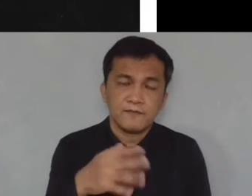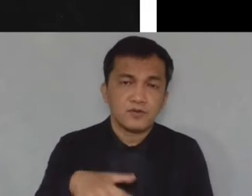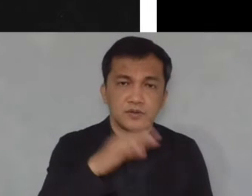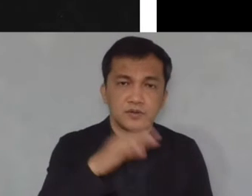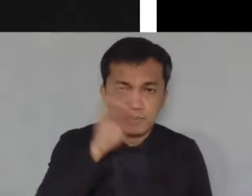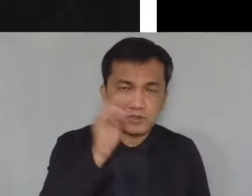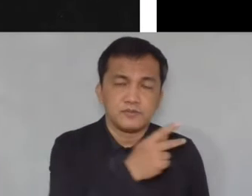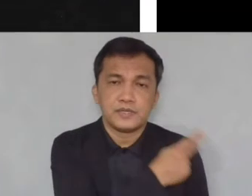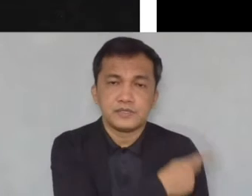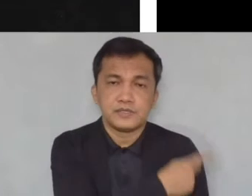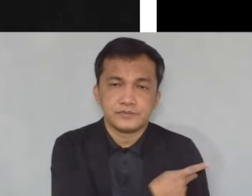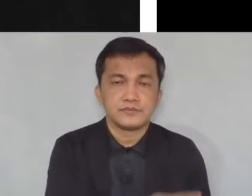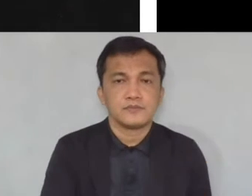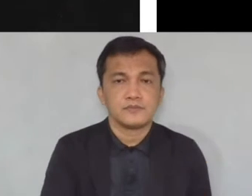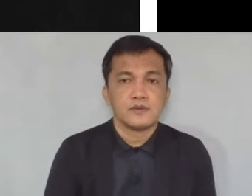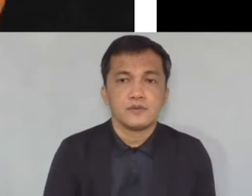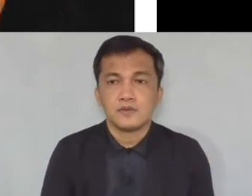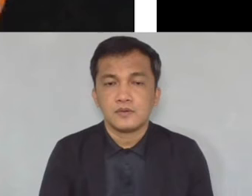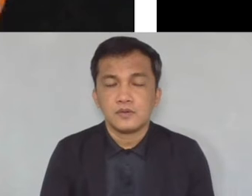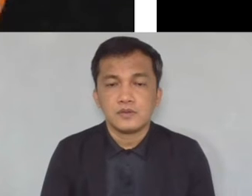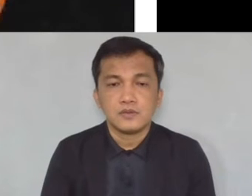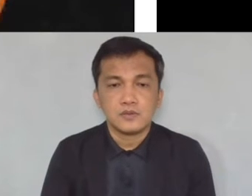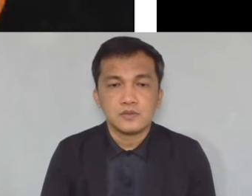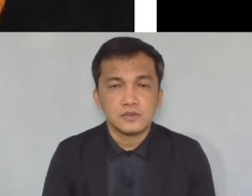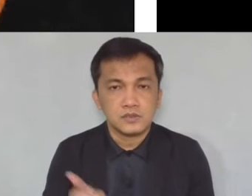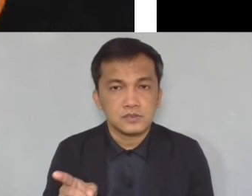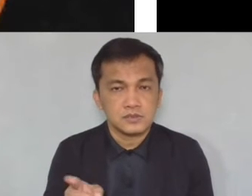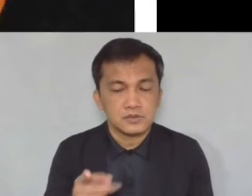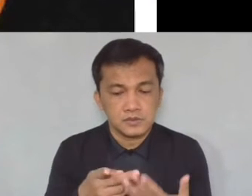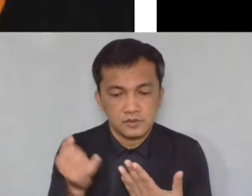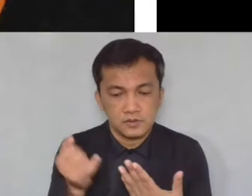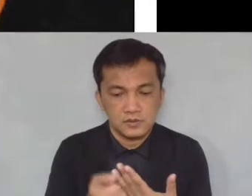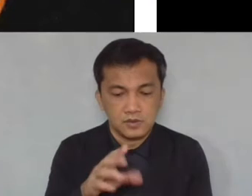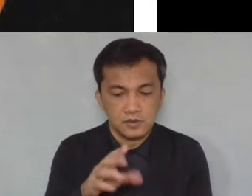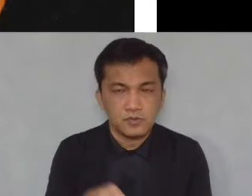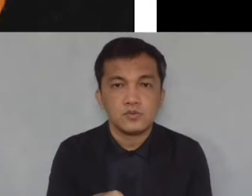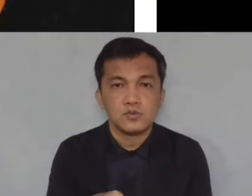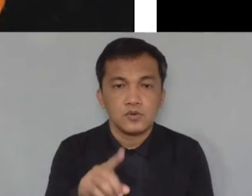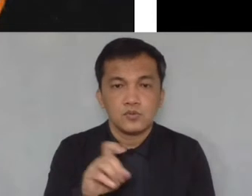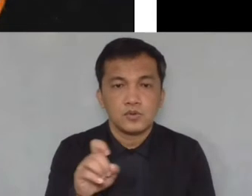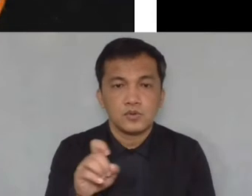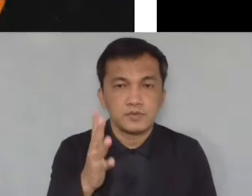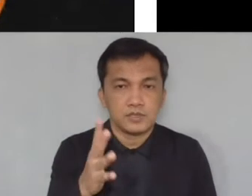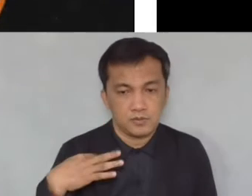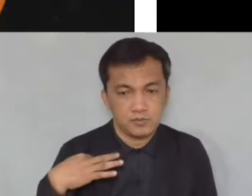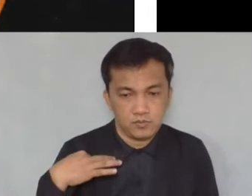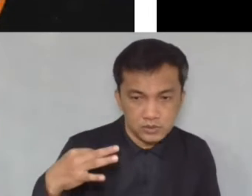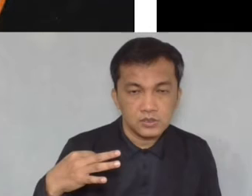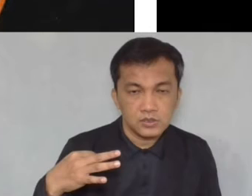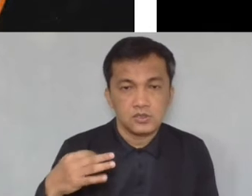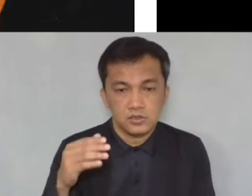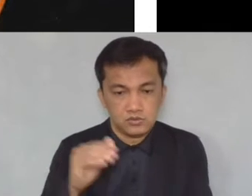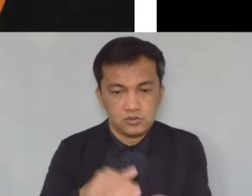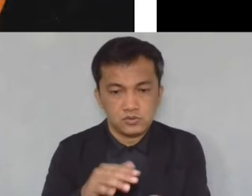our Filipino patients. Actually, this project involves 150 volunteers doctors